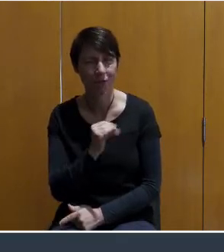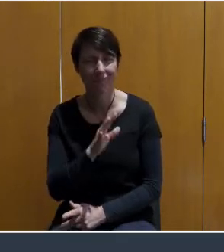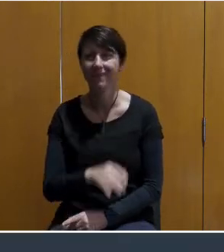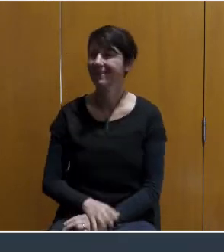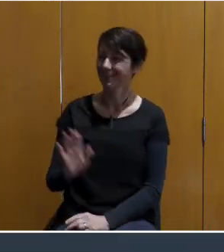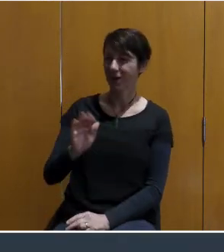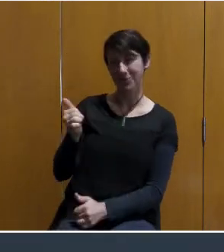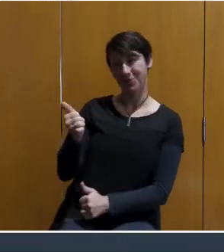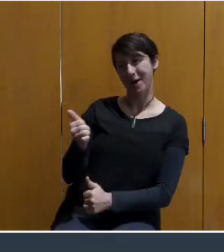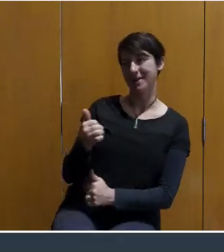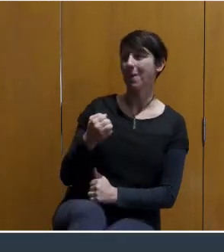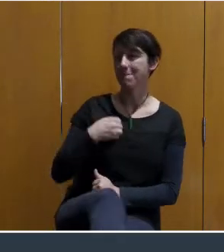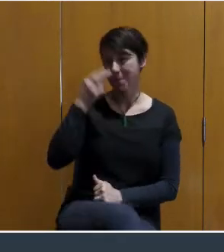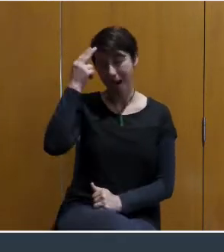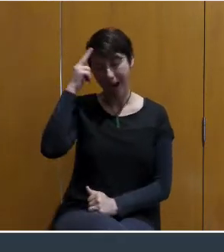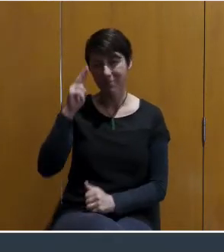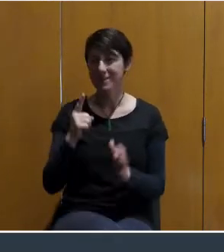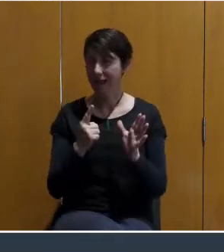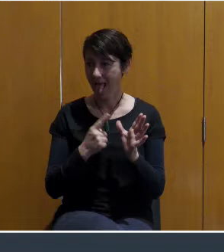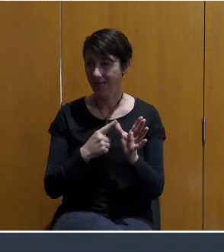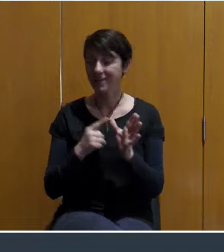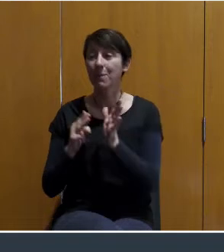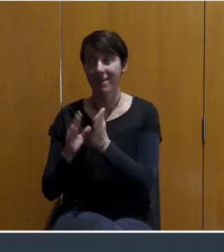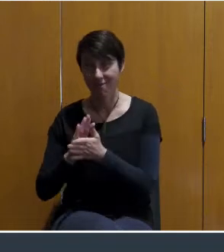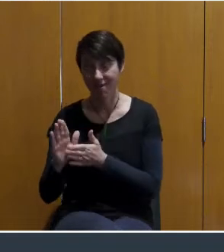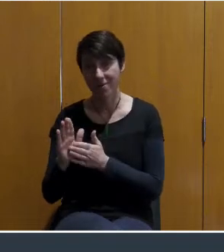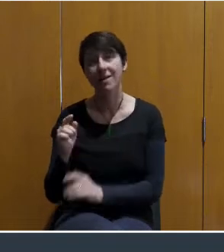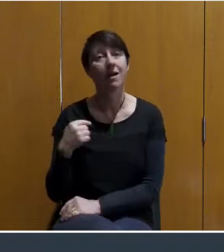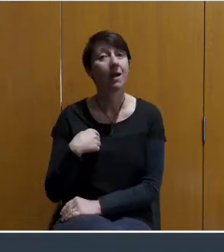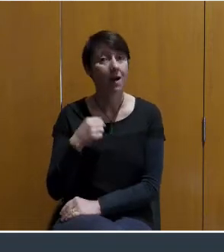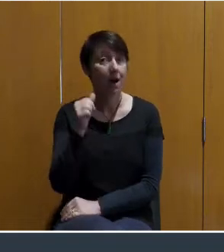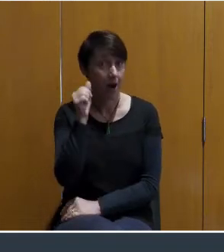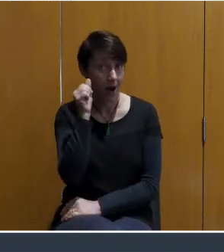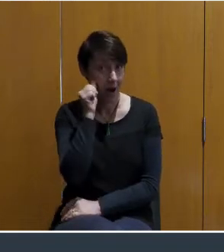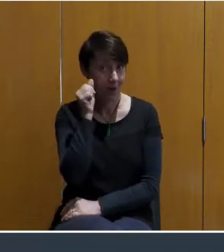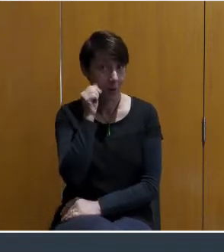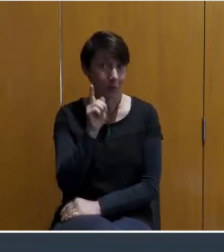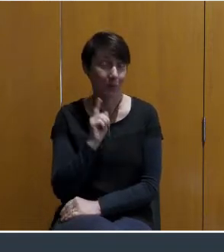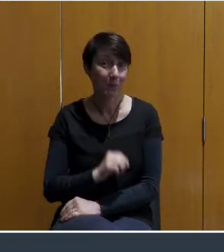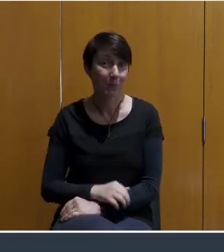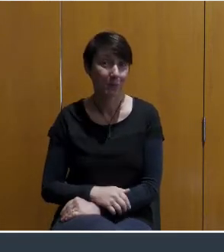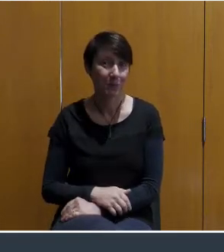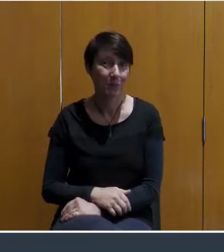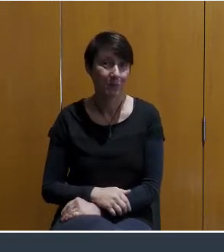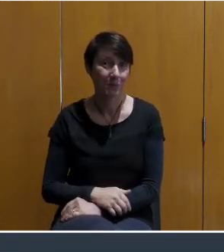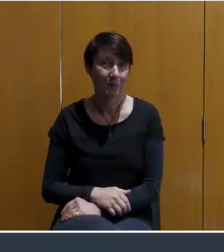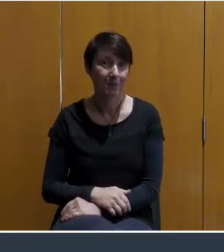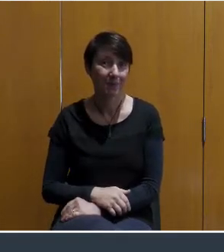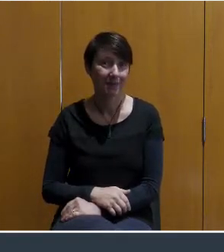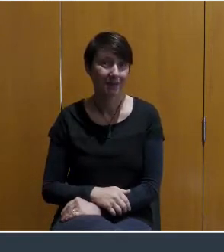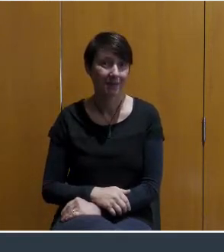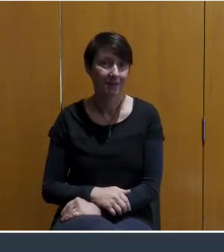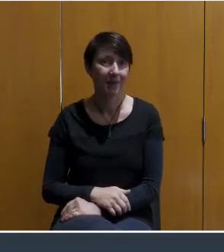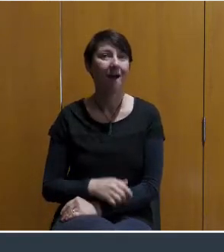Elsa McGilvery Howard, and I'm known as probably the most